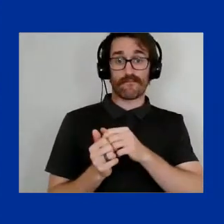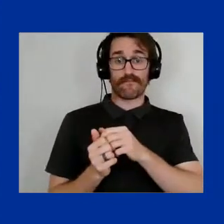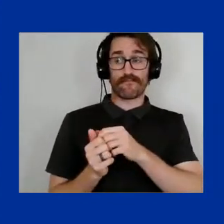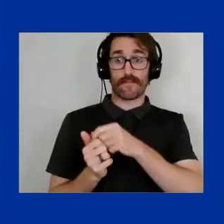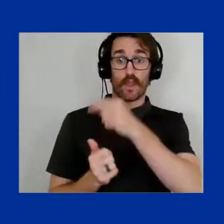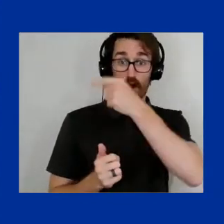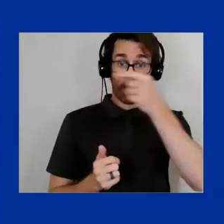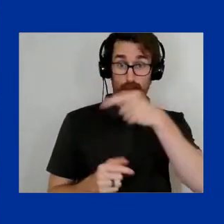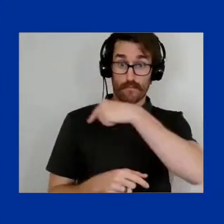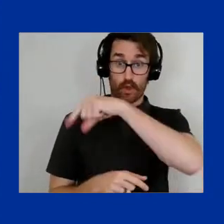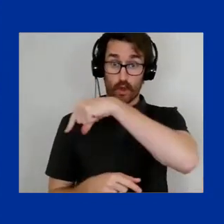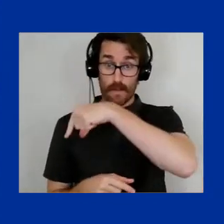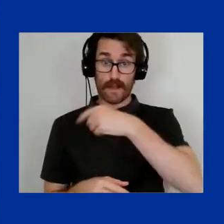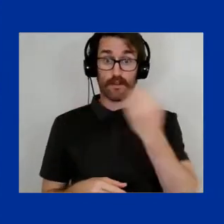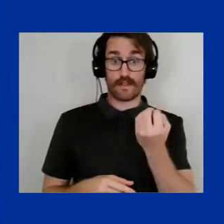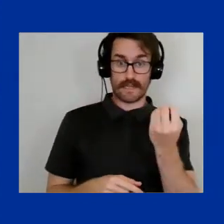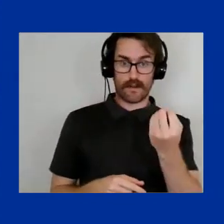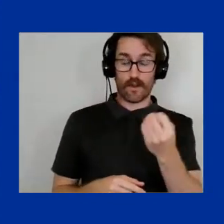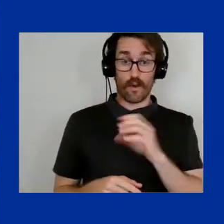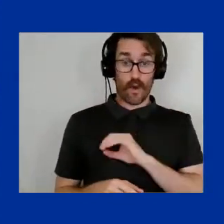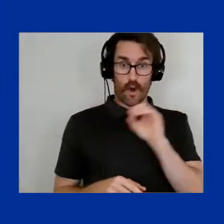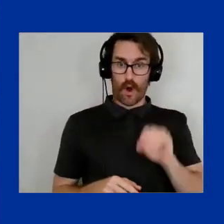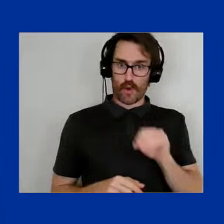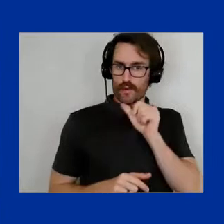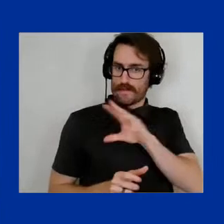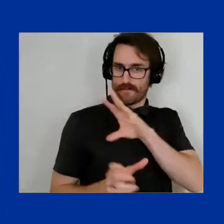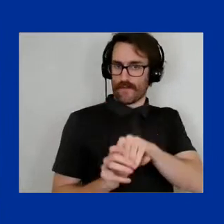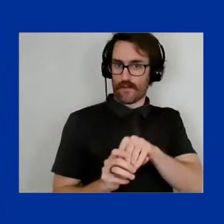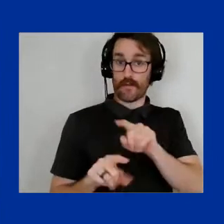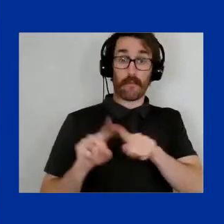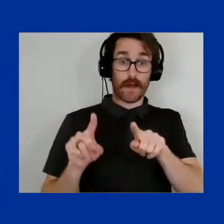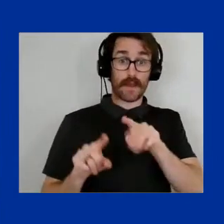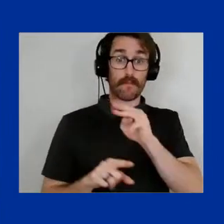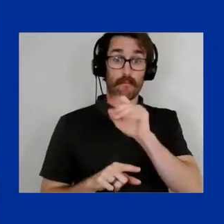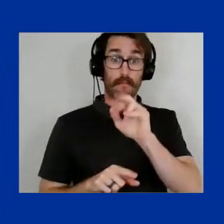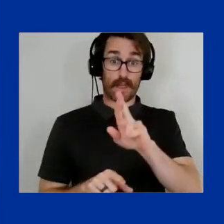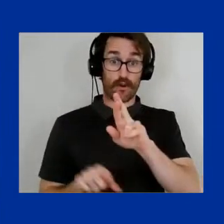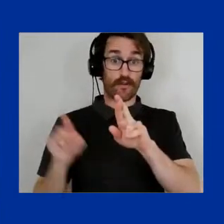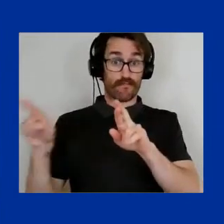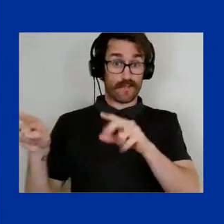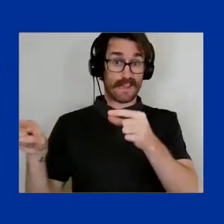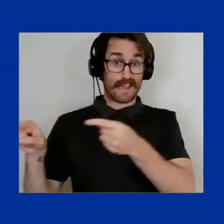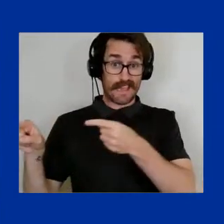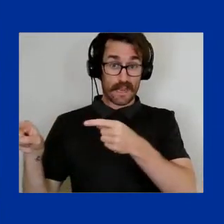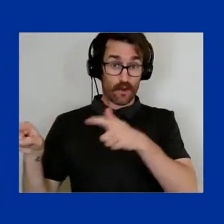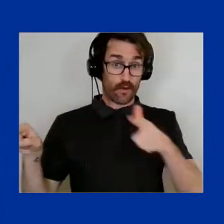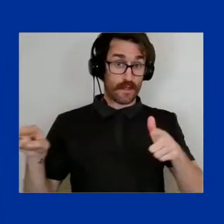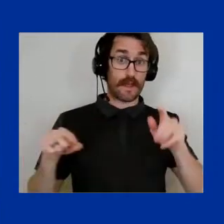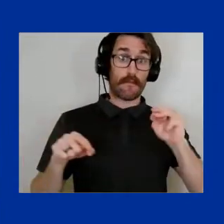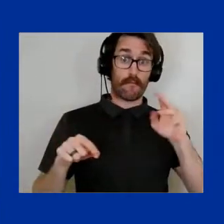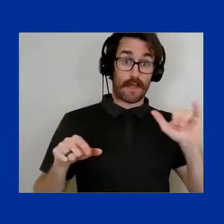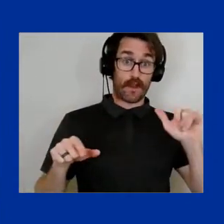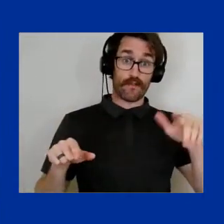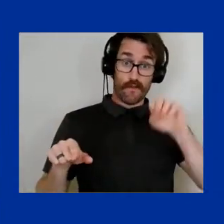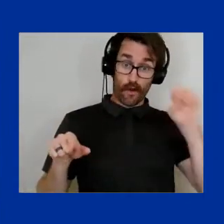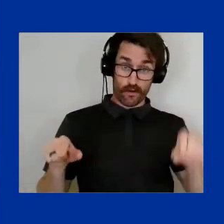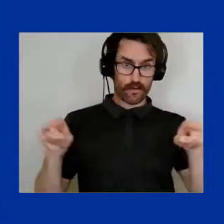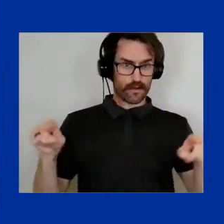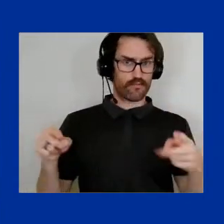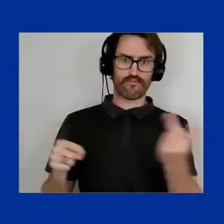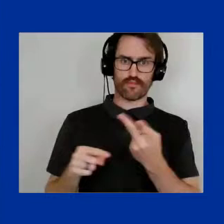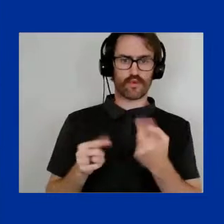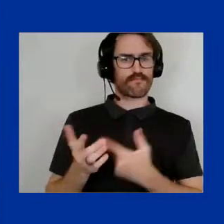being involved. However, the mayor of Gatineau talked to the mayor of